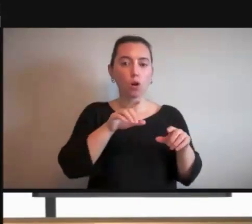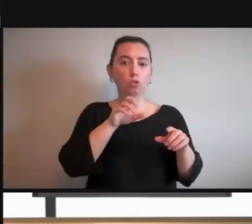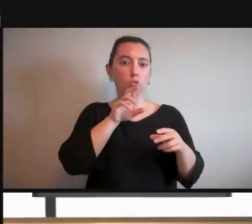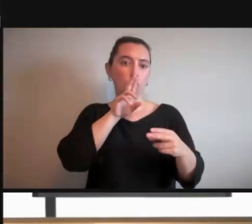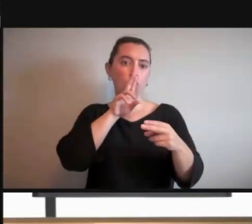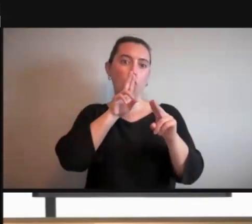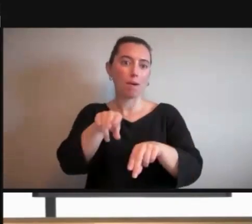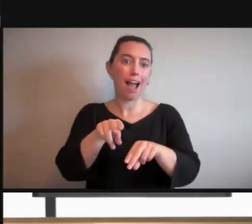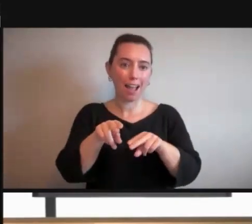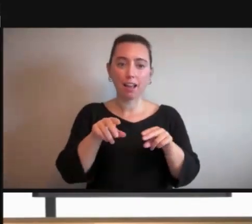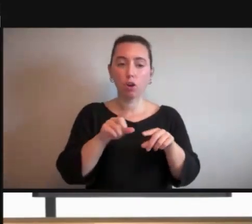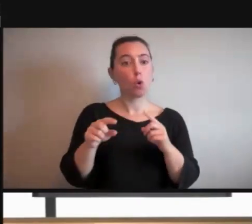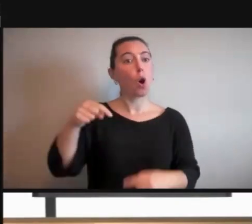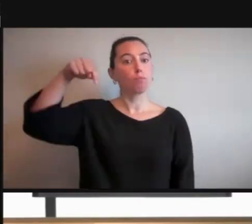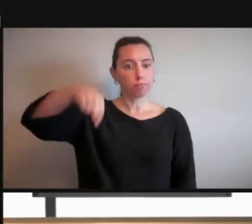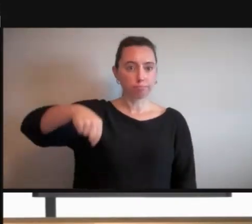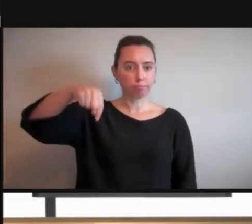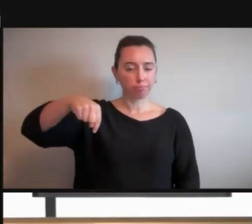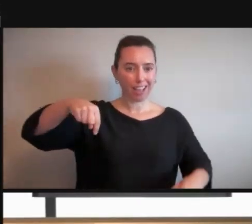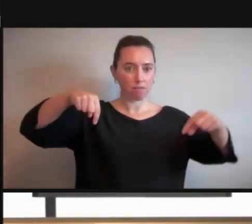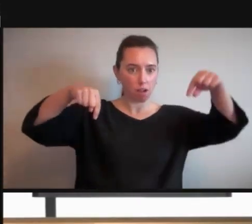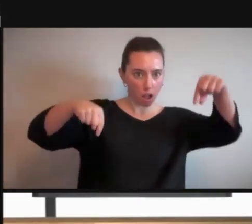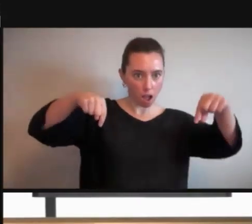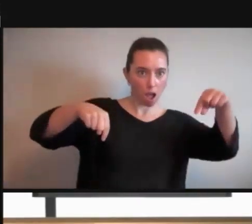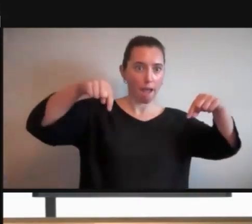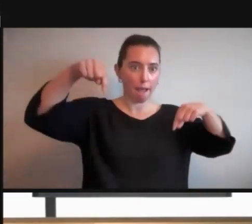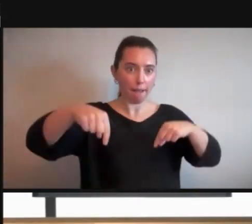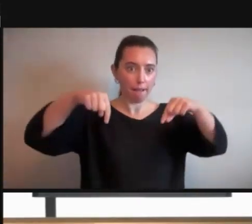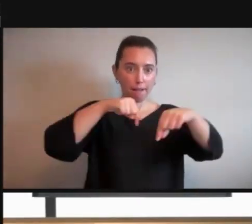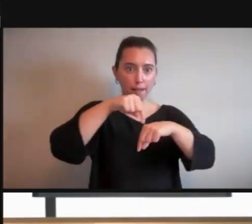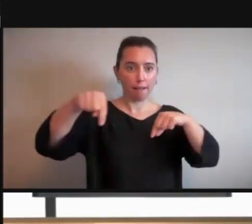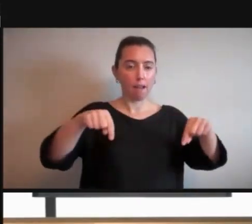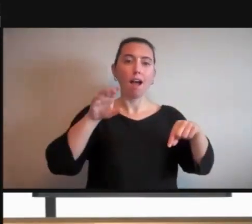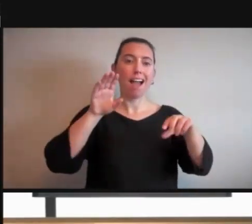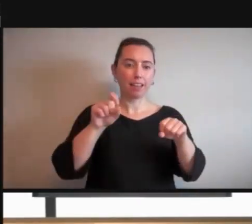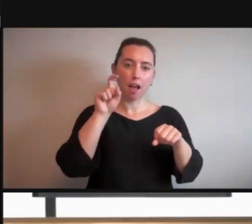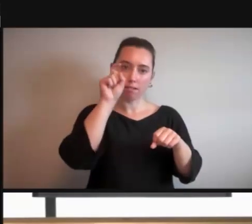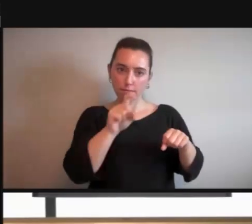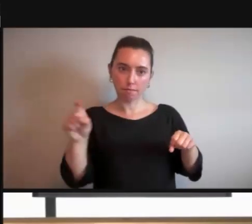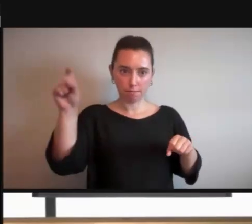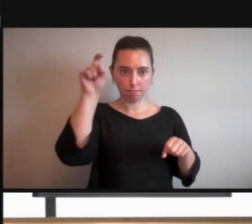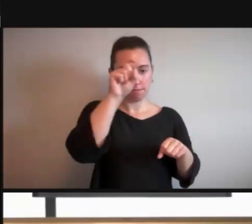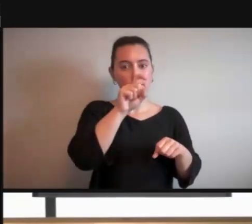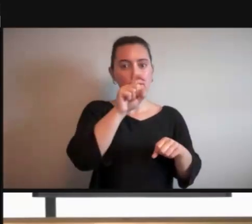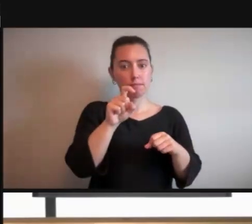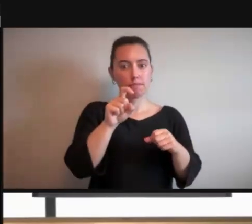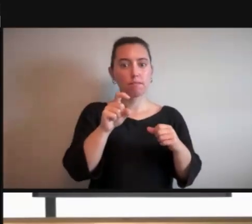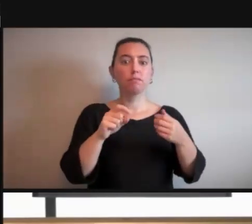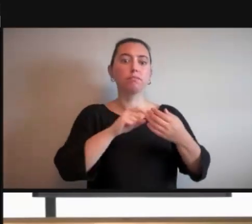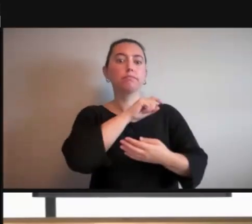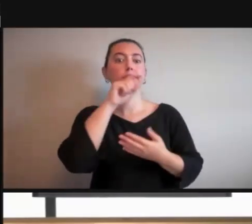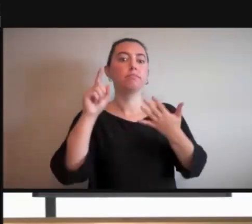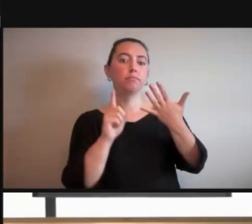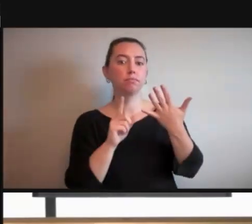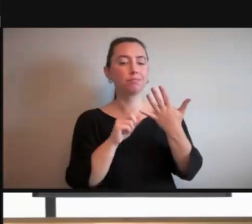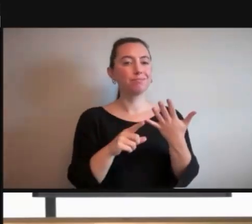single key that triggers the command, would also be in there. Function that creates simplified language versions, for example, which